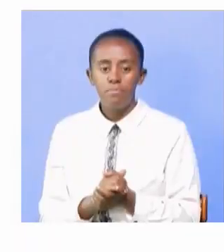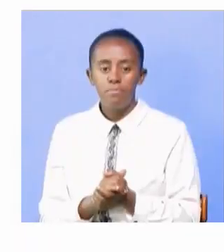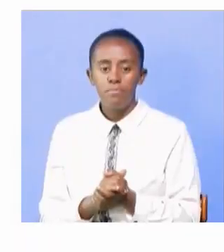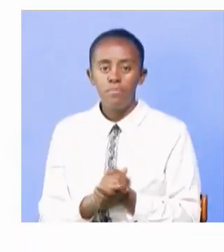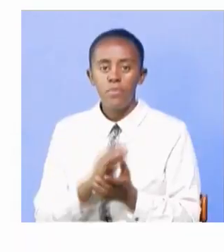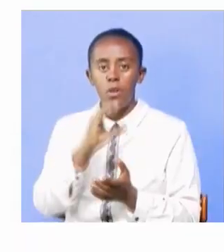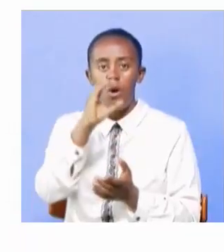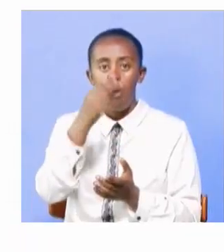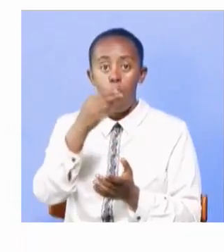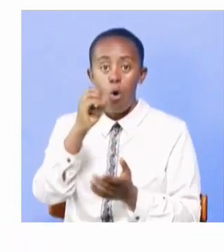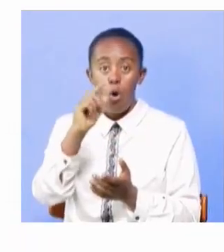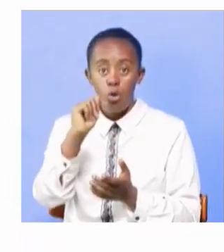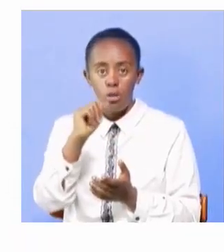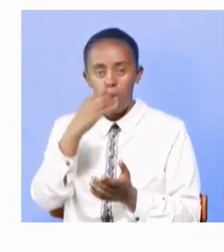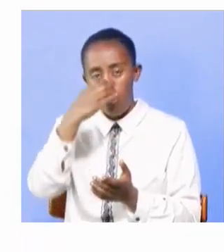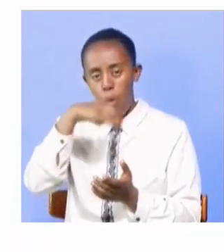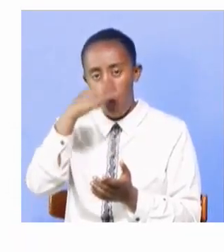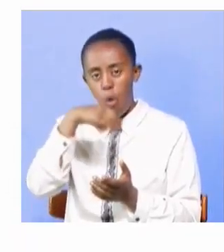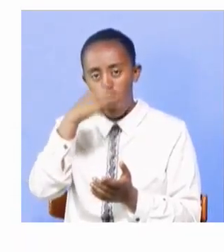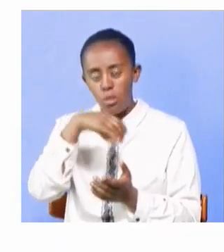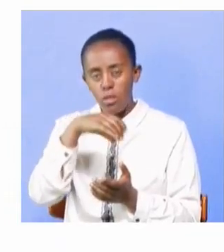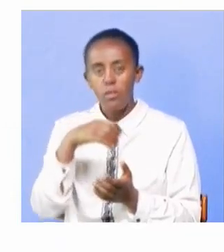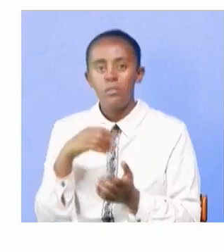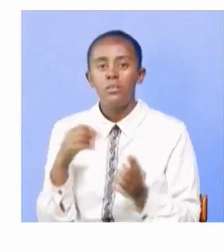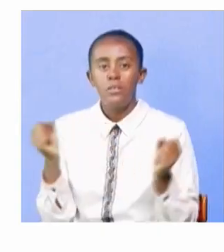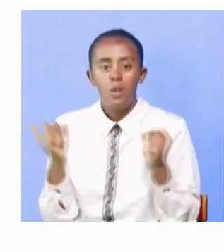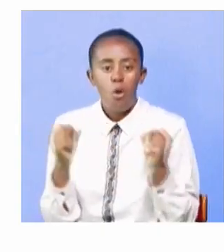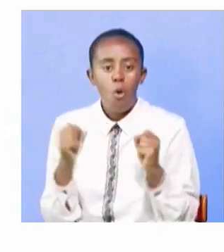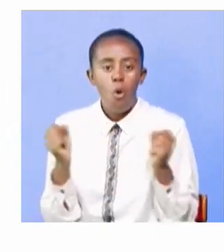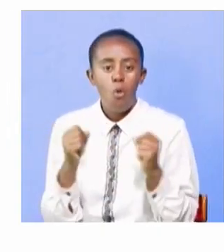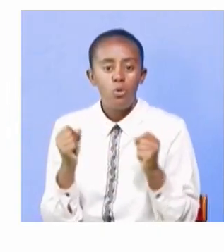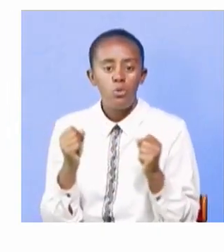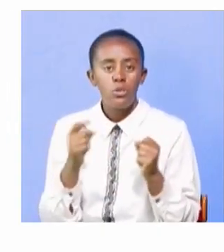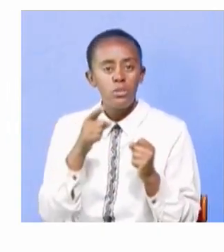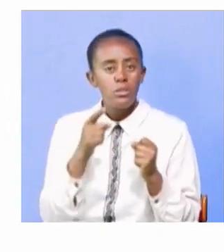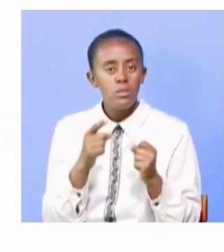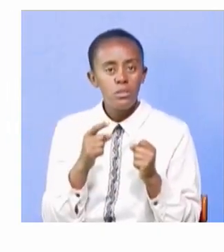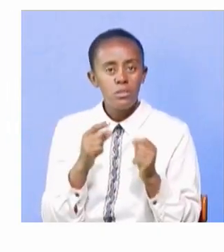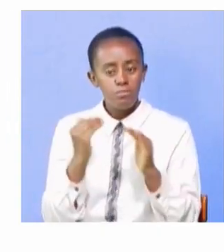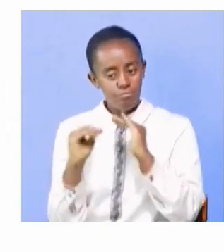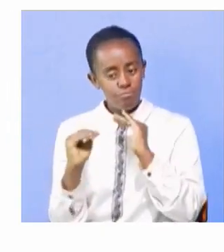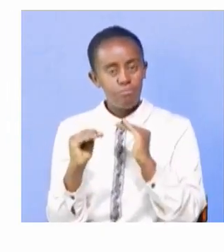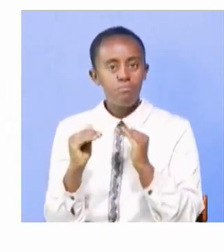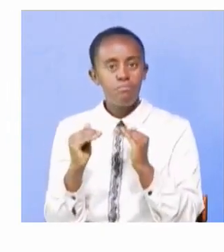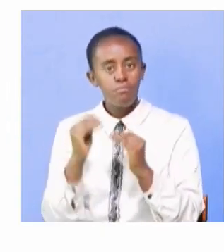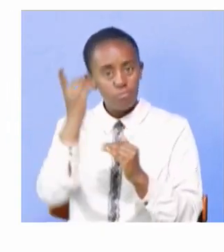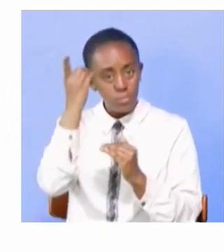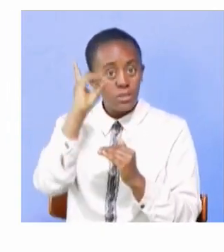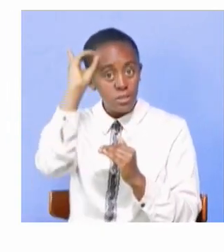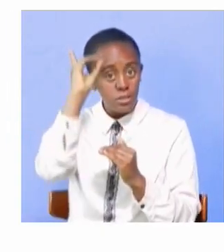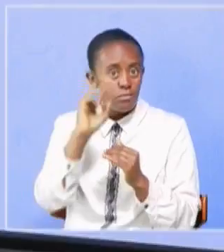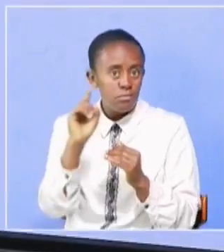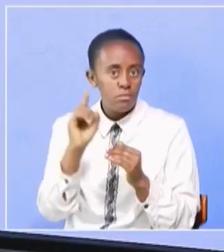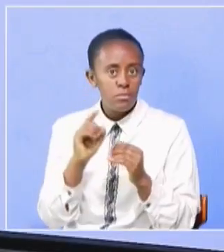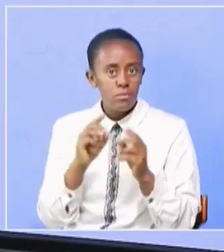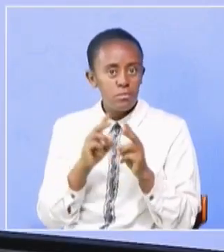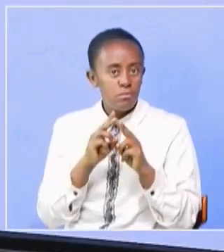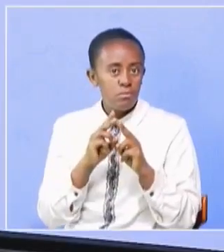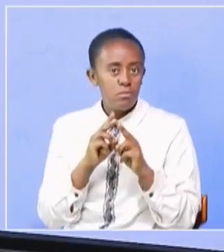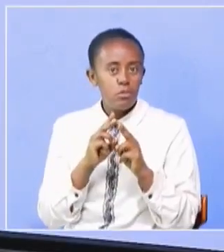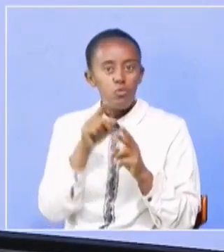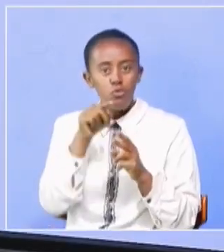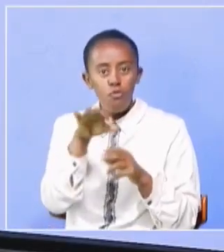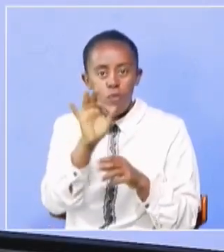hot, cold. If you see the degrees of these things, they are extreme. So if you